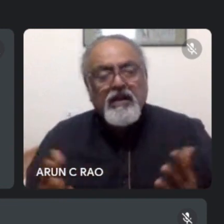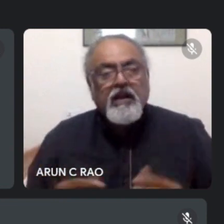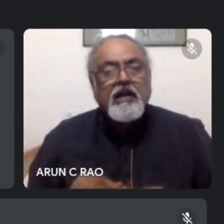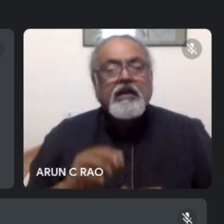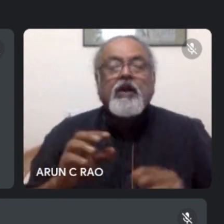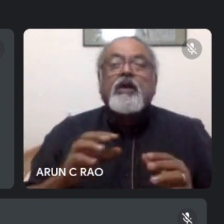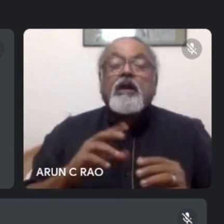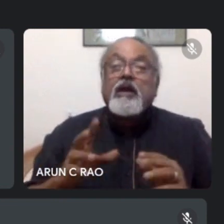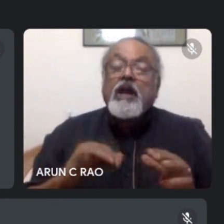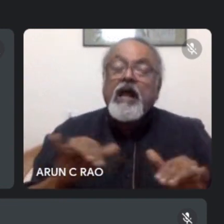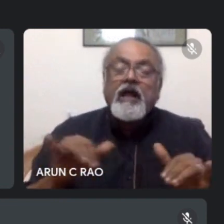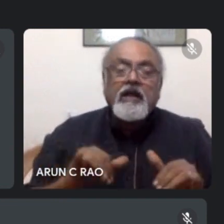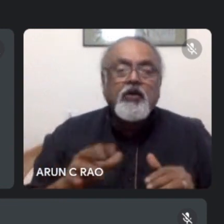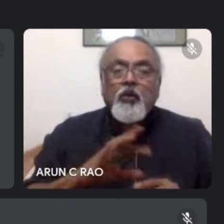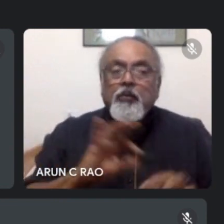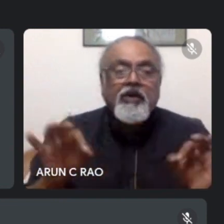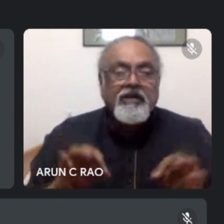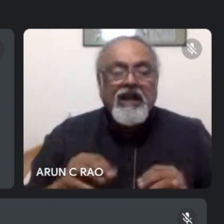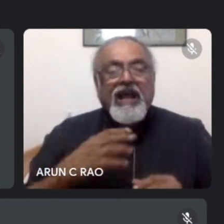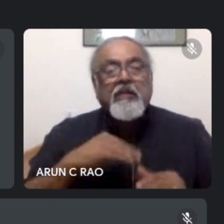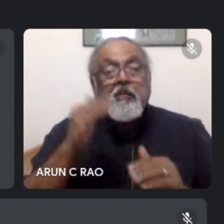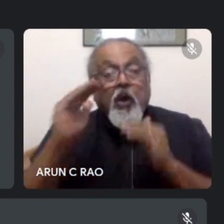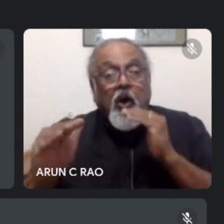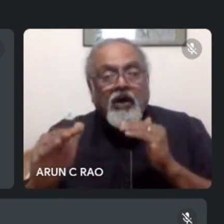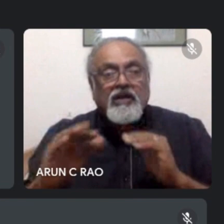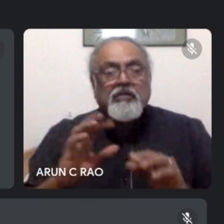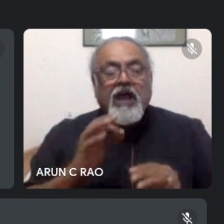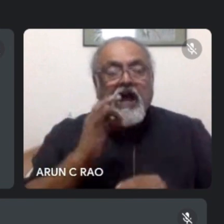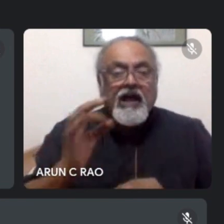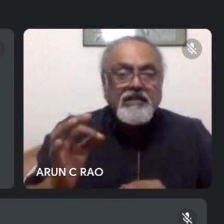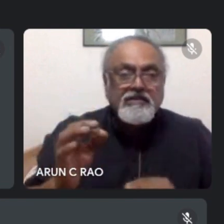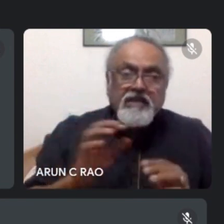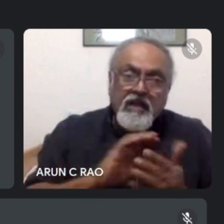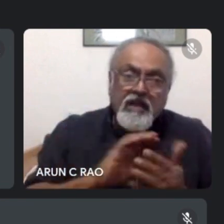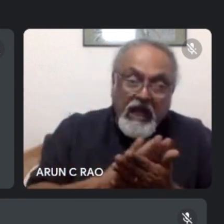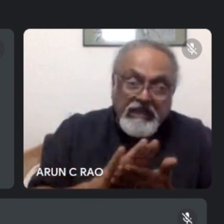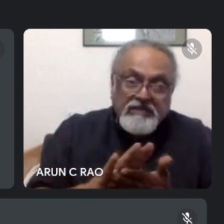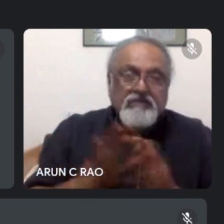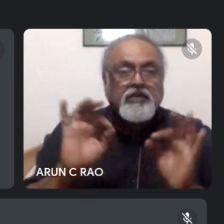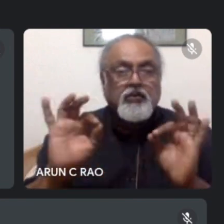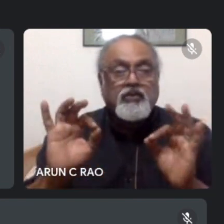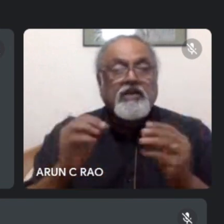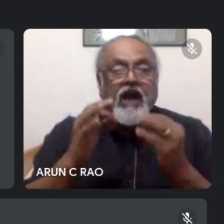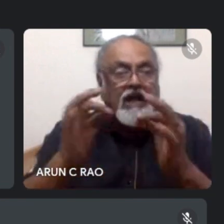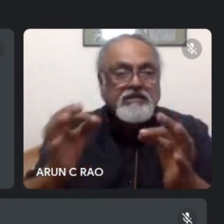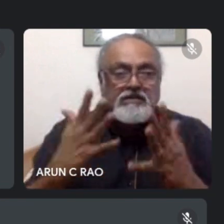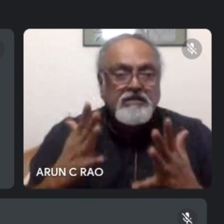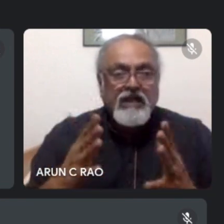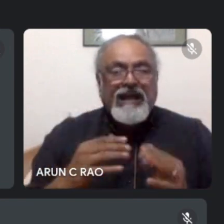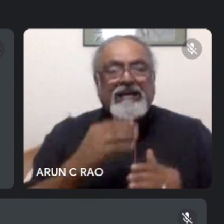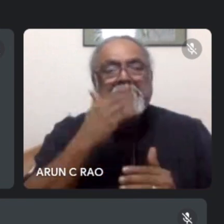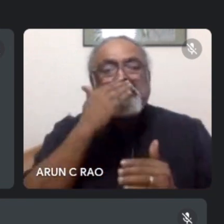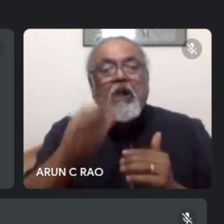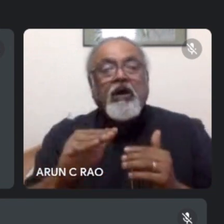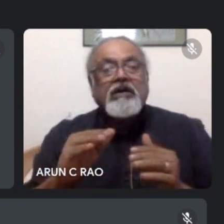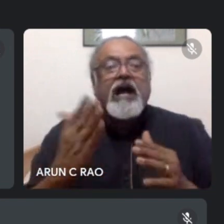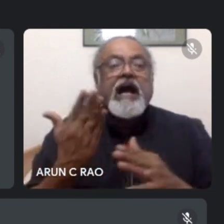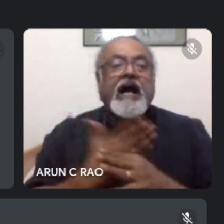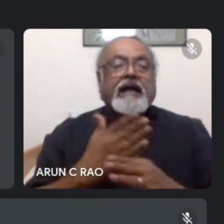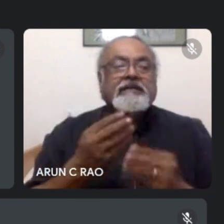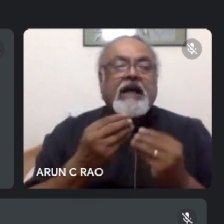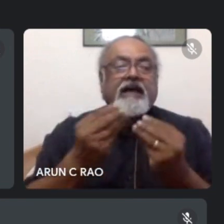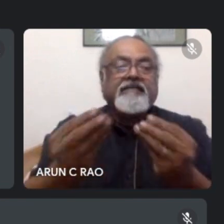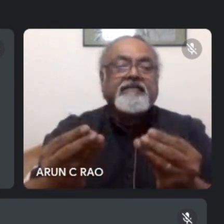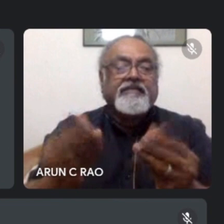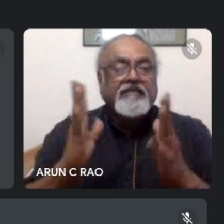That's because of lack of awareness, I think, lack of desensitization. and lack of acceptance of the child's